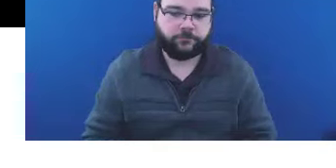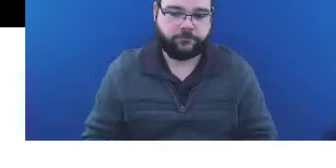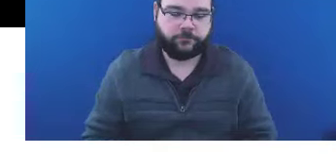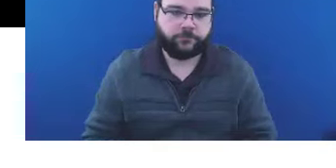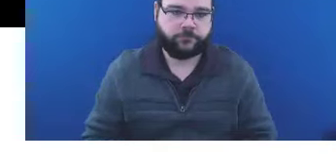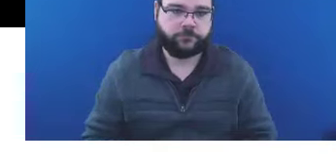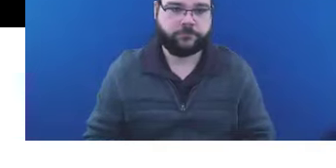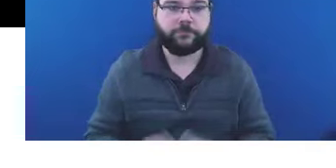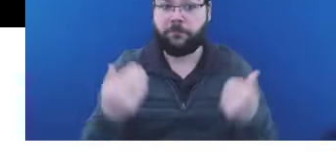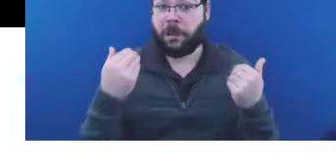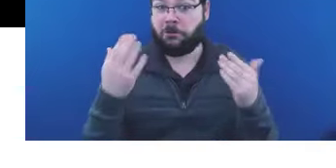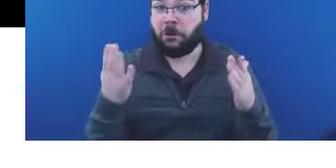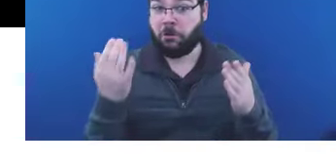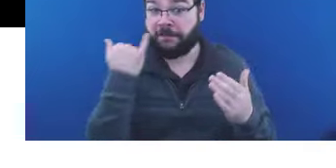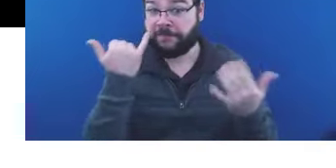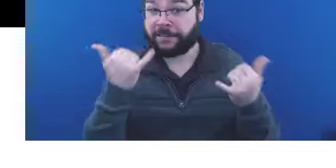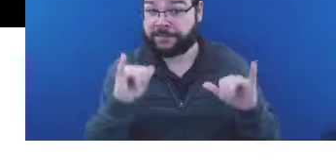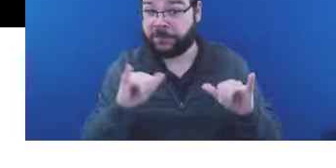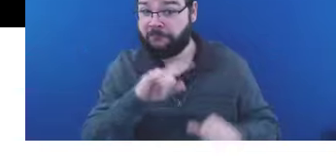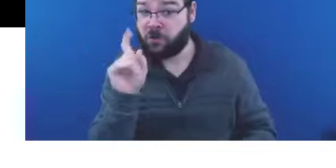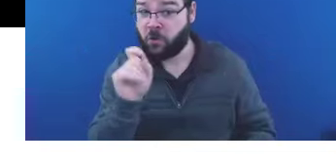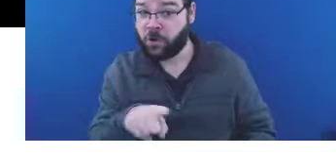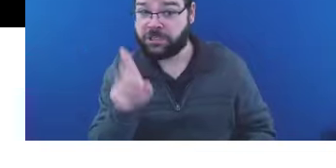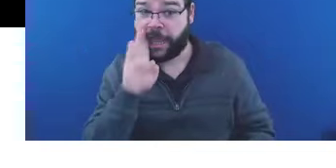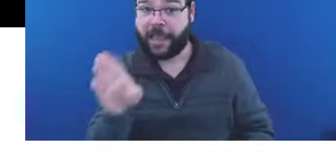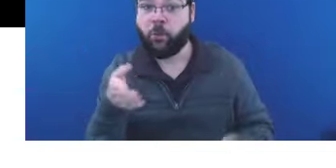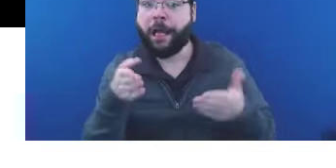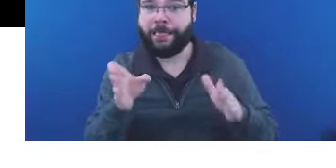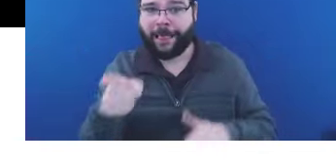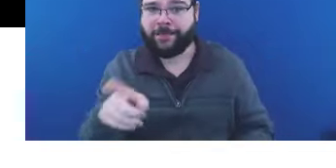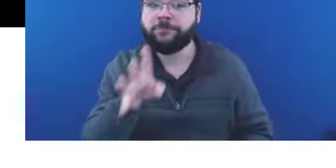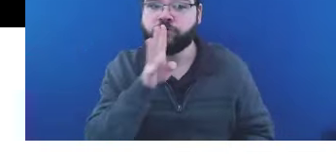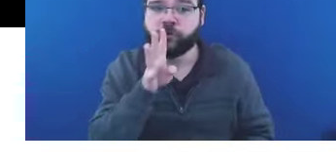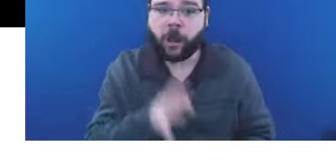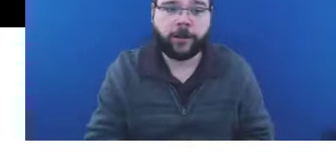I don't know if there is still a question there. I will allow them to talk.